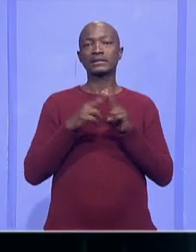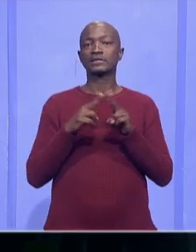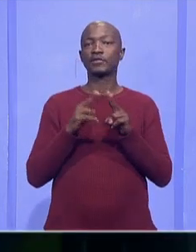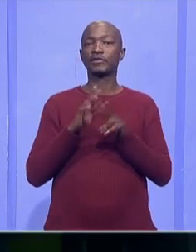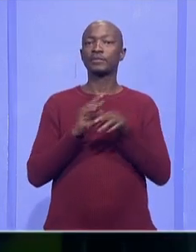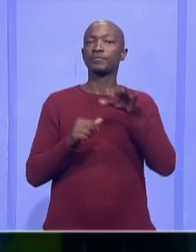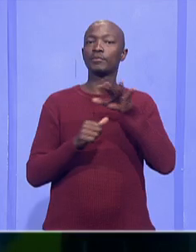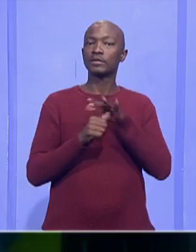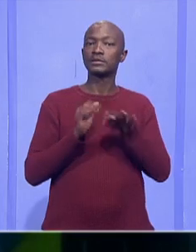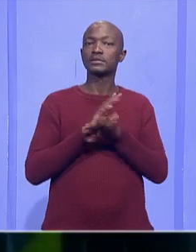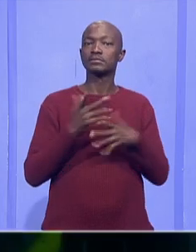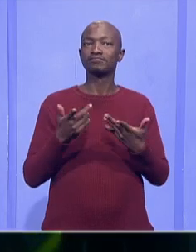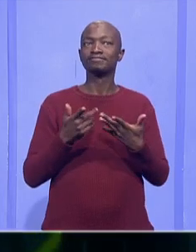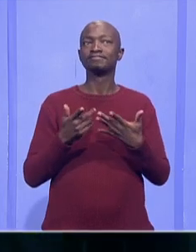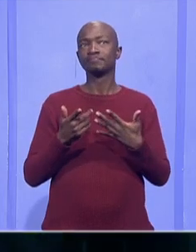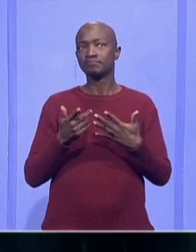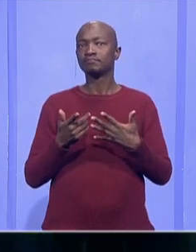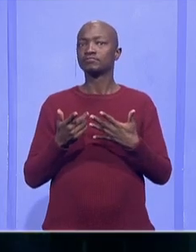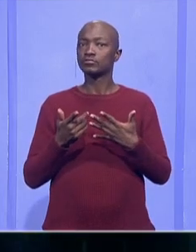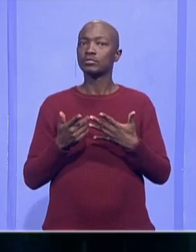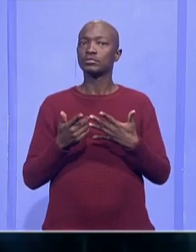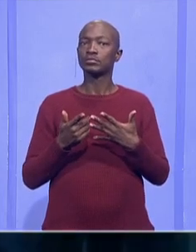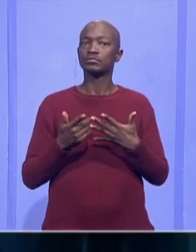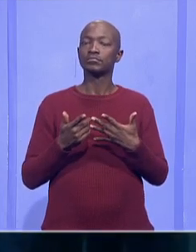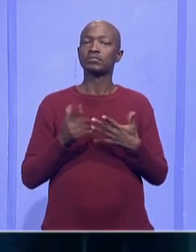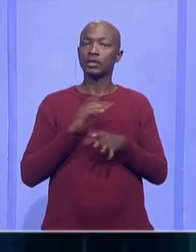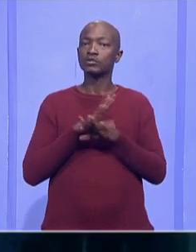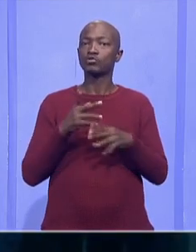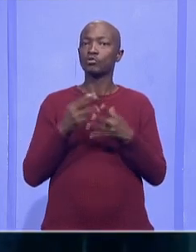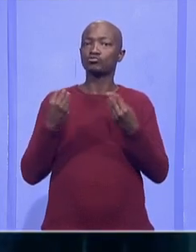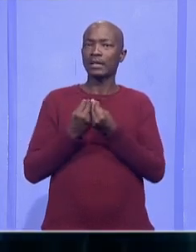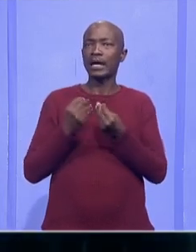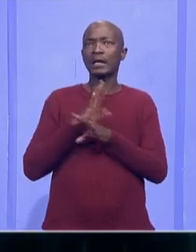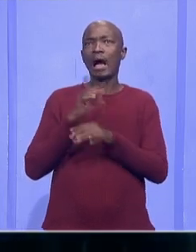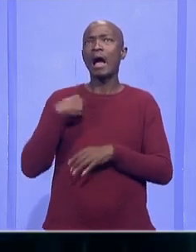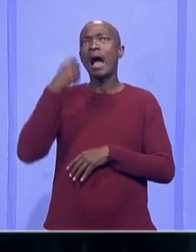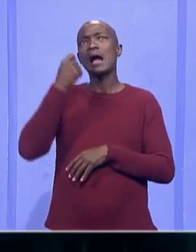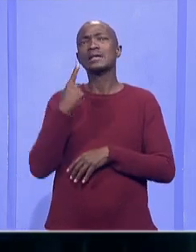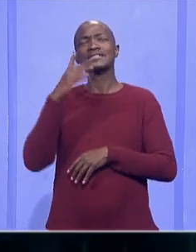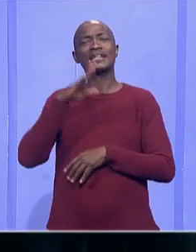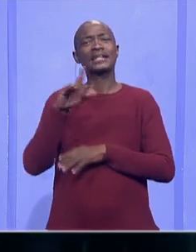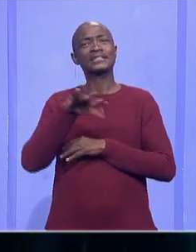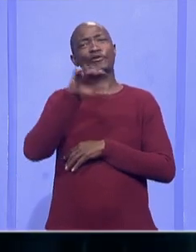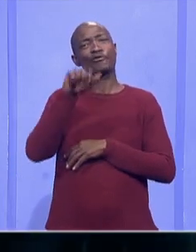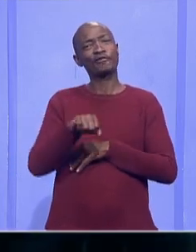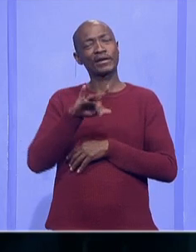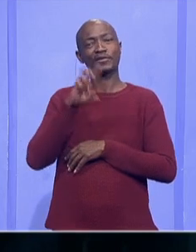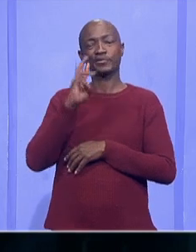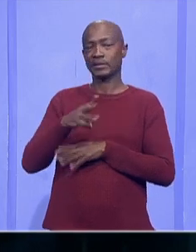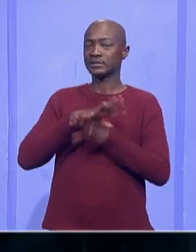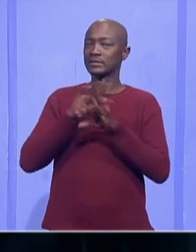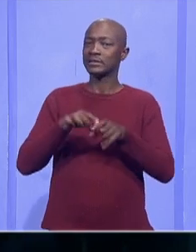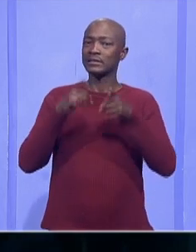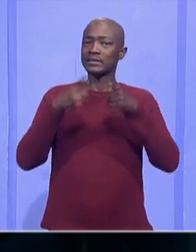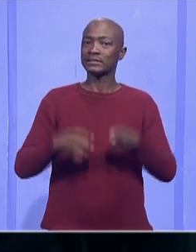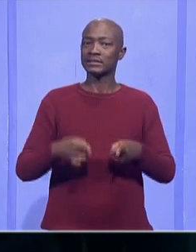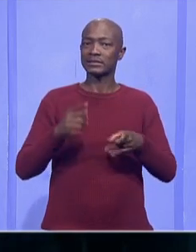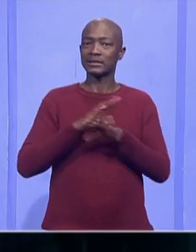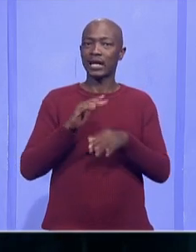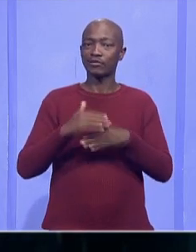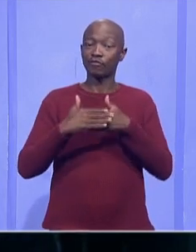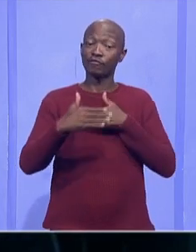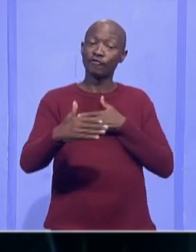that. We're almost flying this plane as we build it to get a sense of how South Africa will decide on the other side of the next hours that